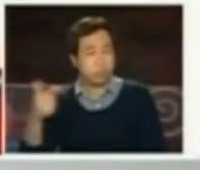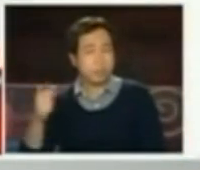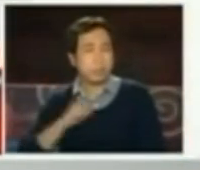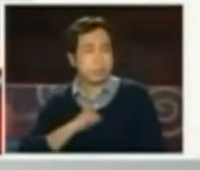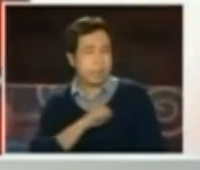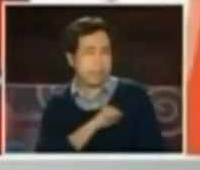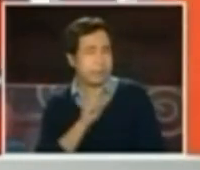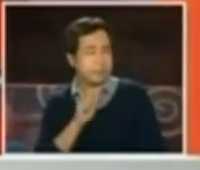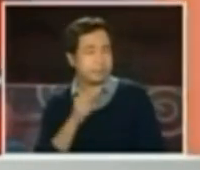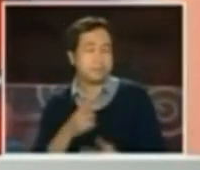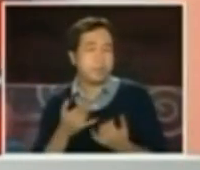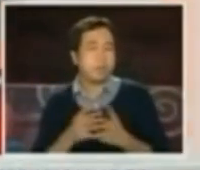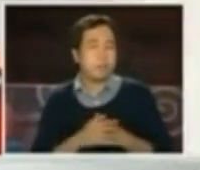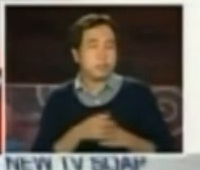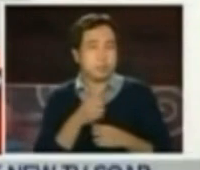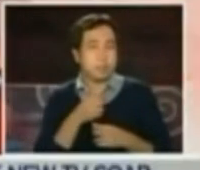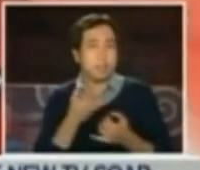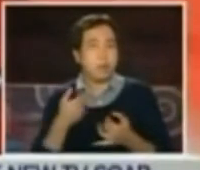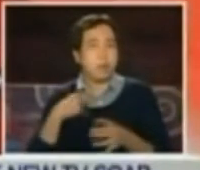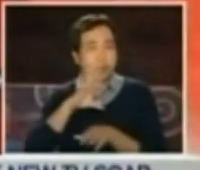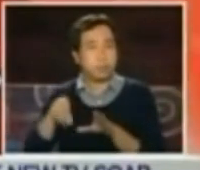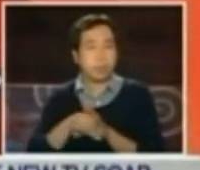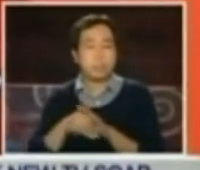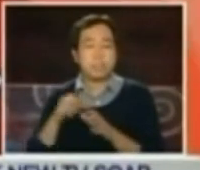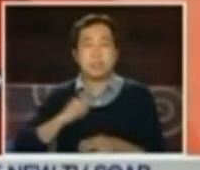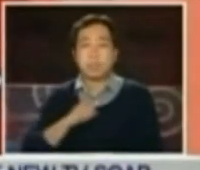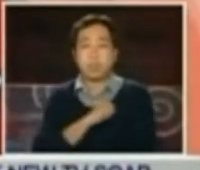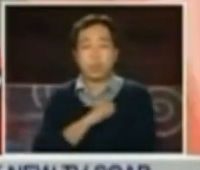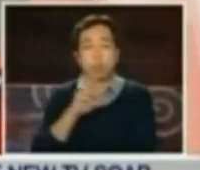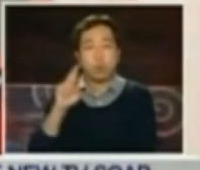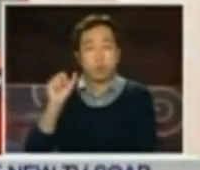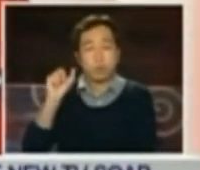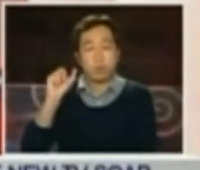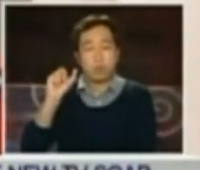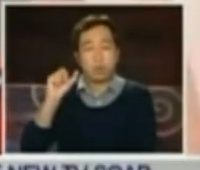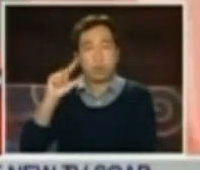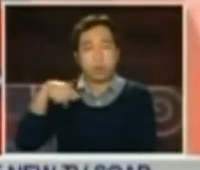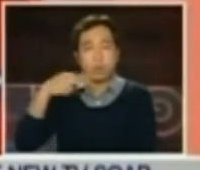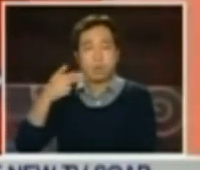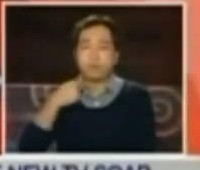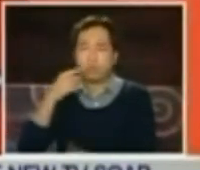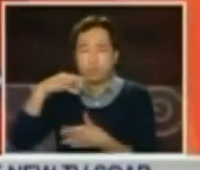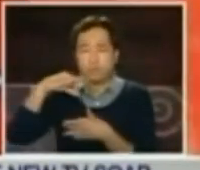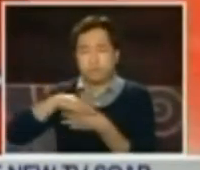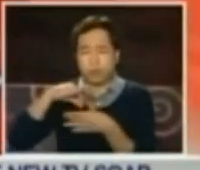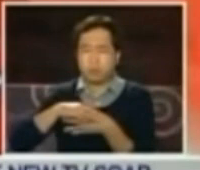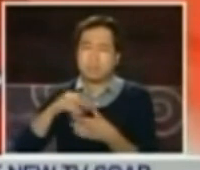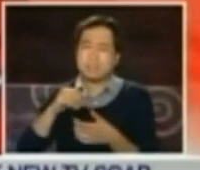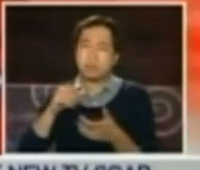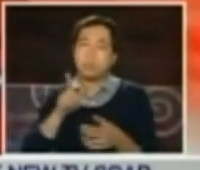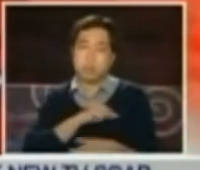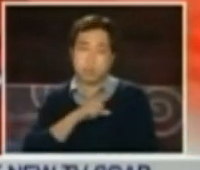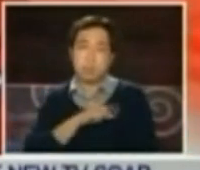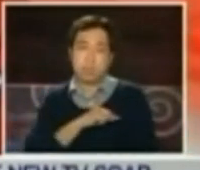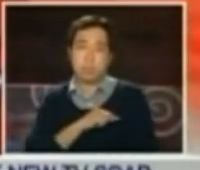ahead. Thanks, guys. We are joined by Senator Ralph Recto, one of those who voted for conviction, you know, to find the Chief